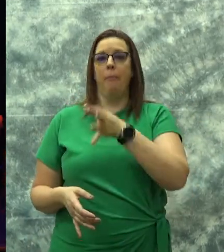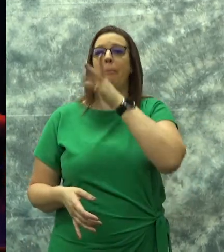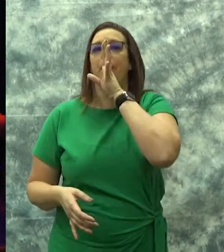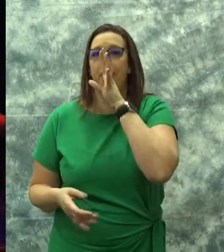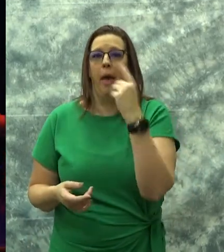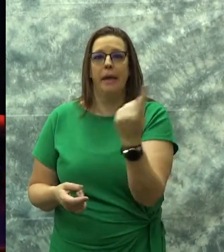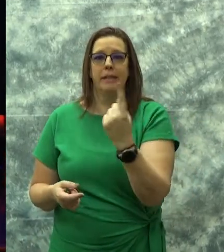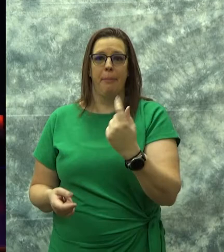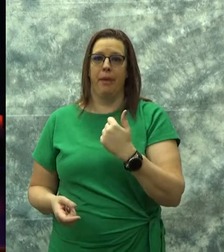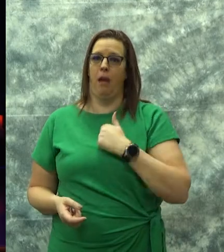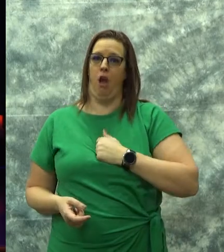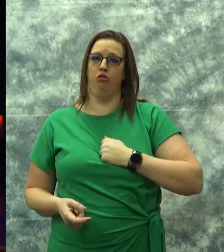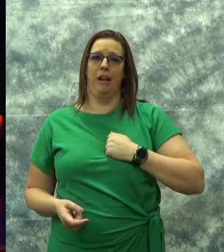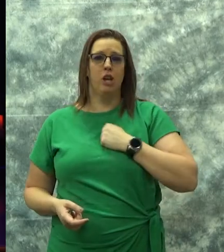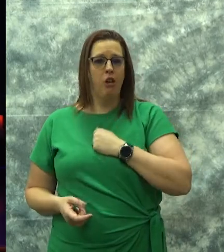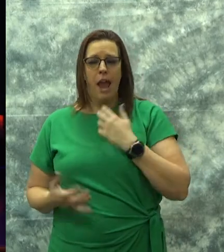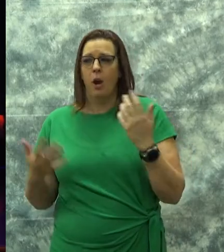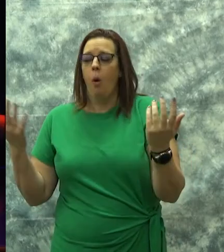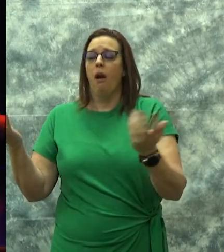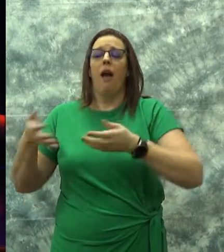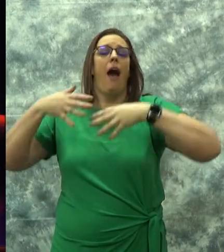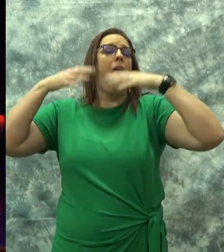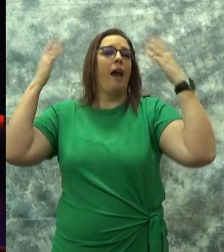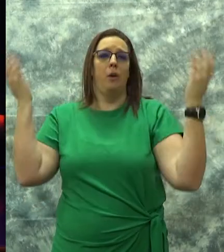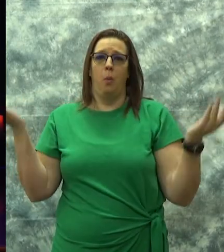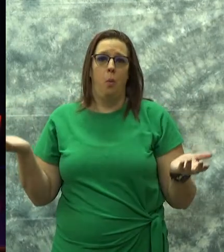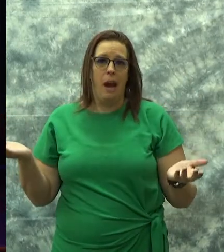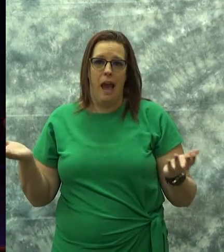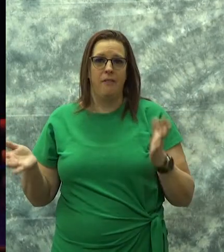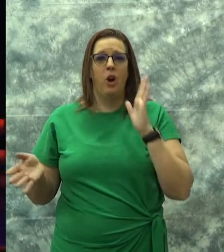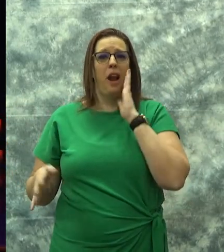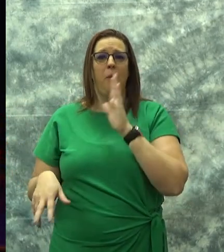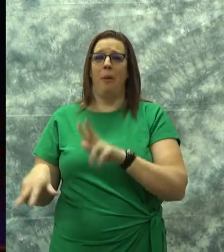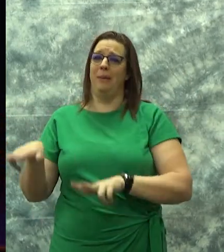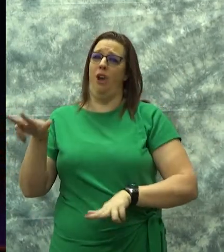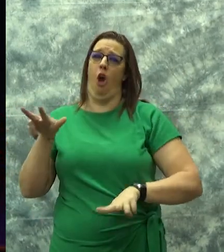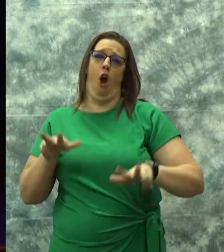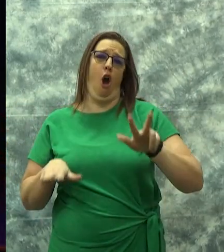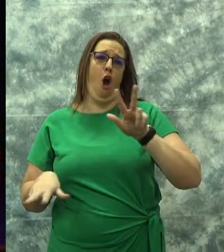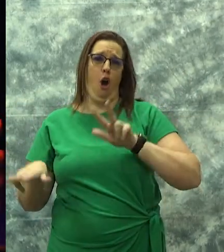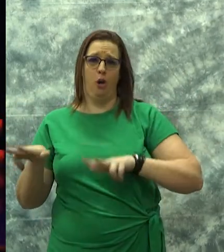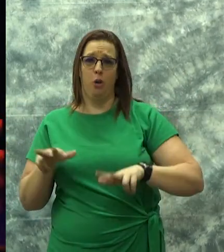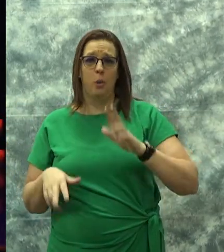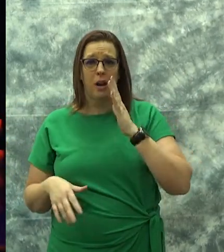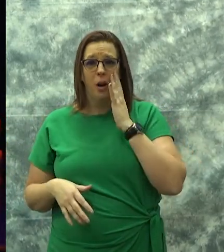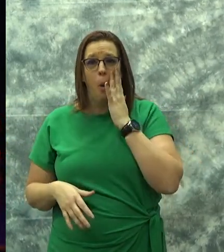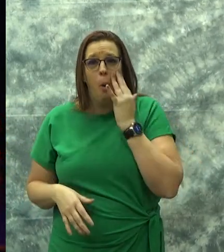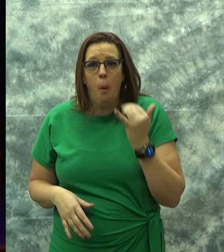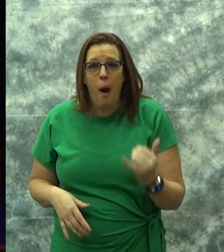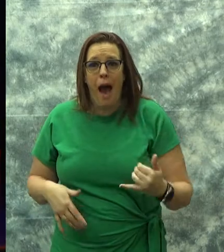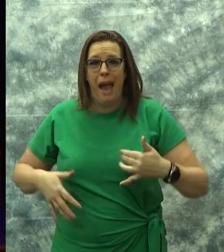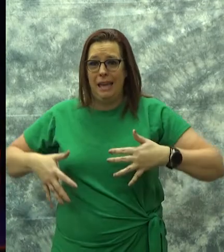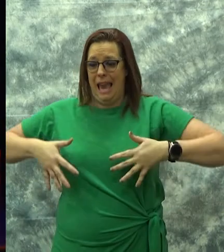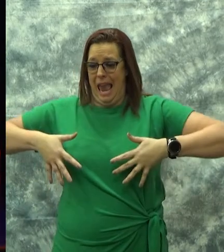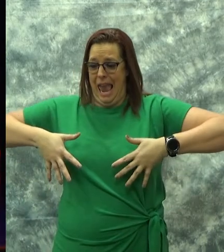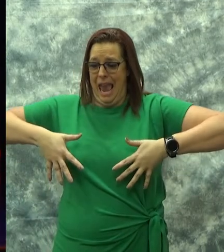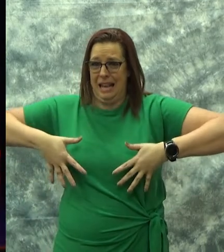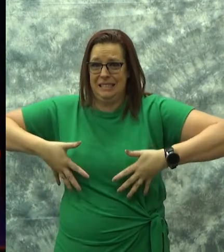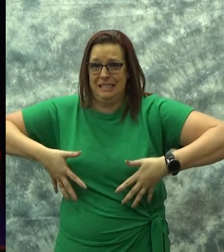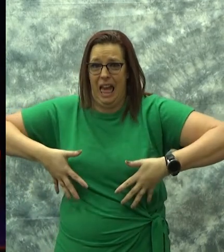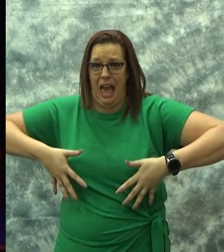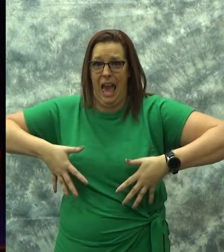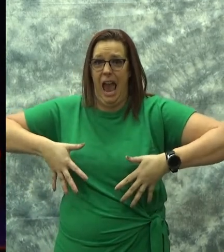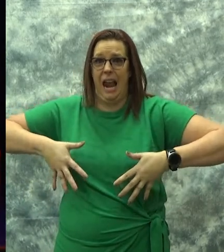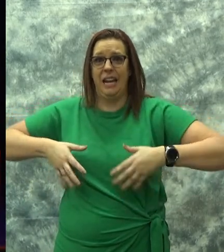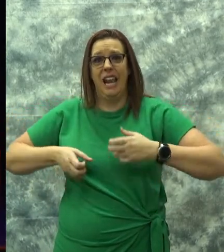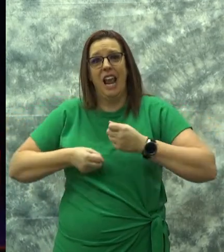fall. I'm going to say something I regret. I'm going to stumble over my words. I'm going to be awkward. Because anxiety